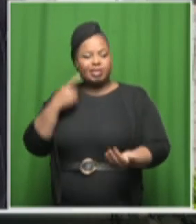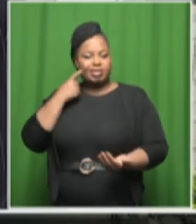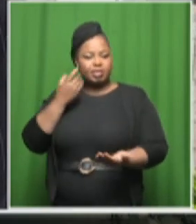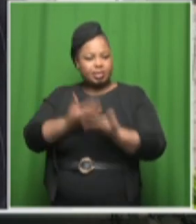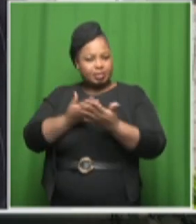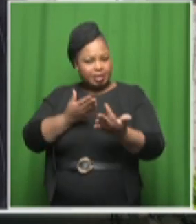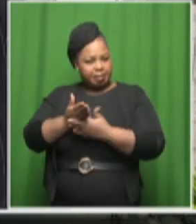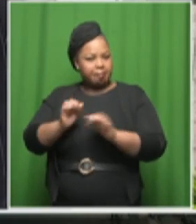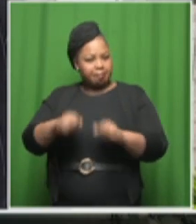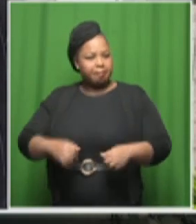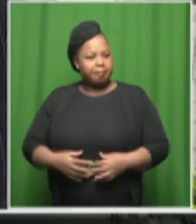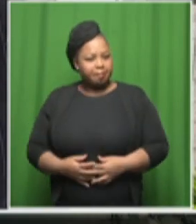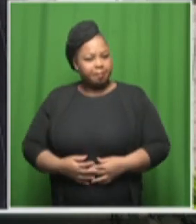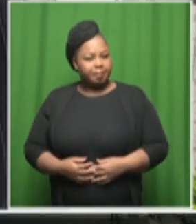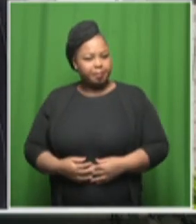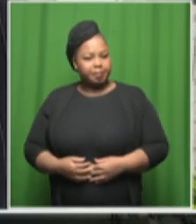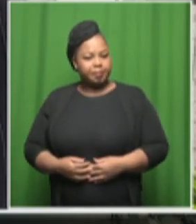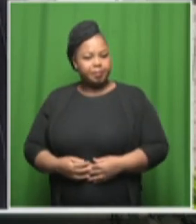more than anyone else.